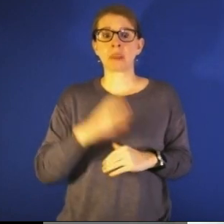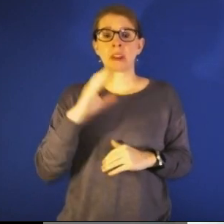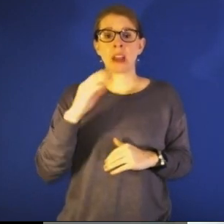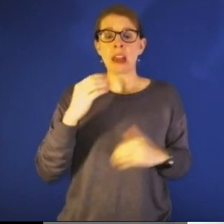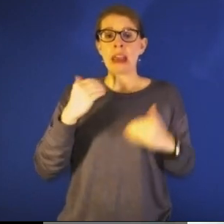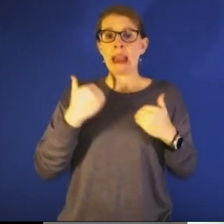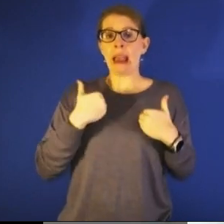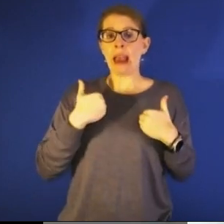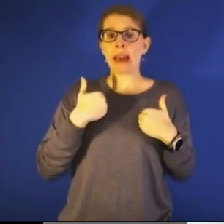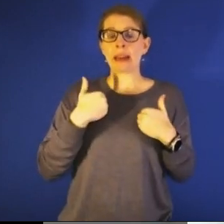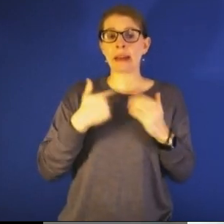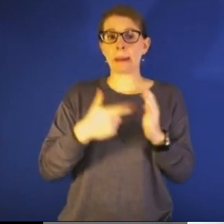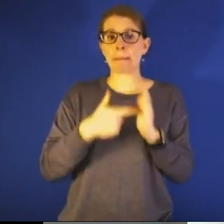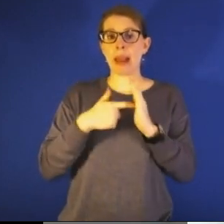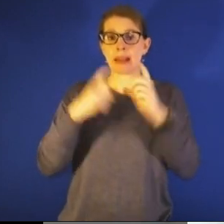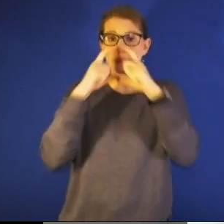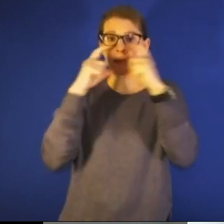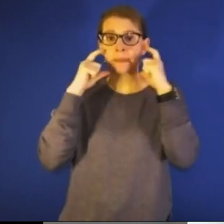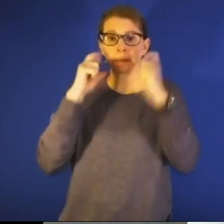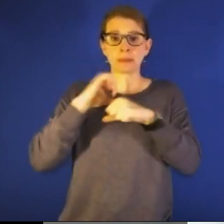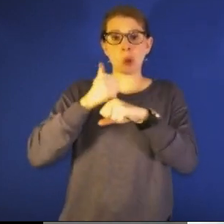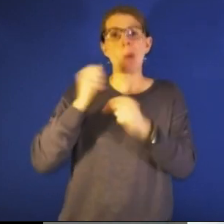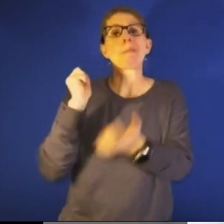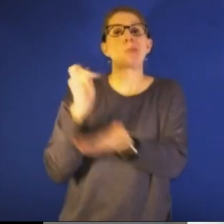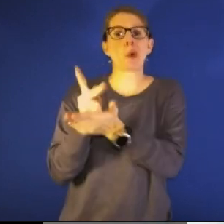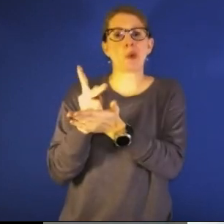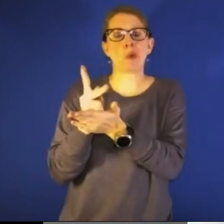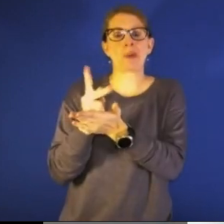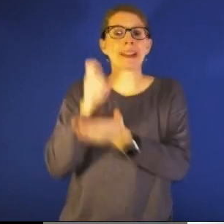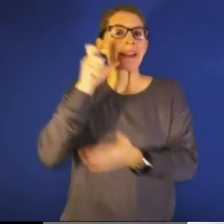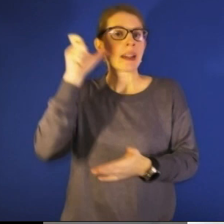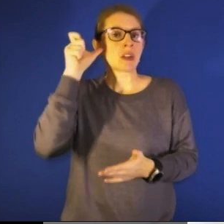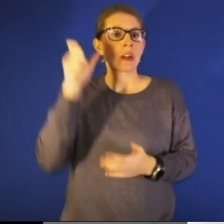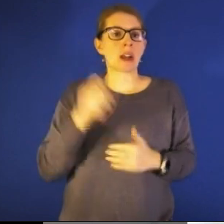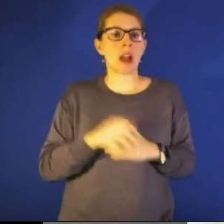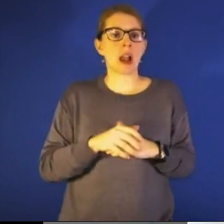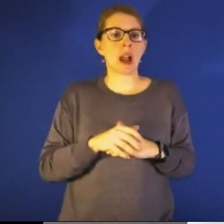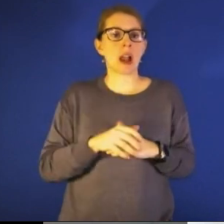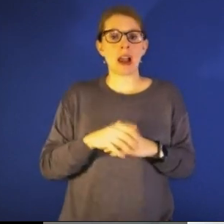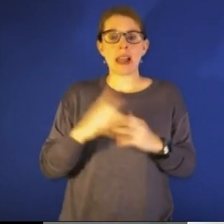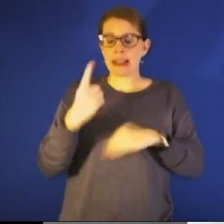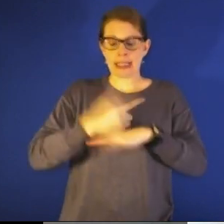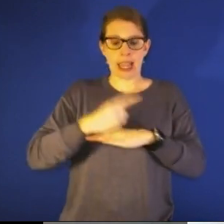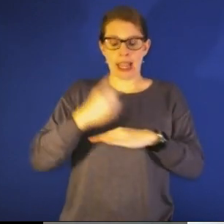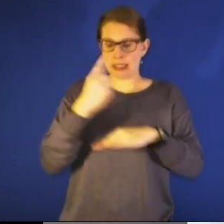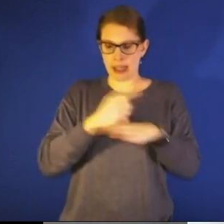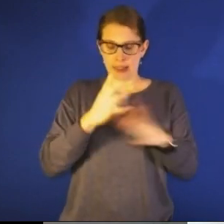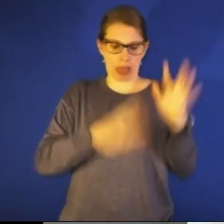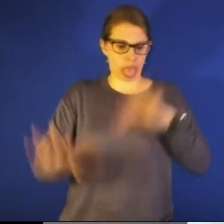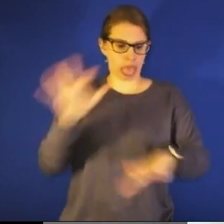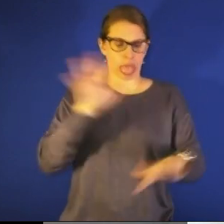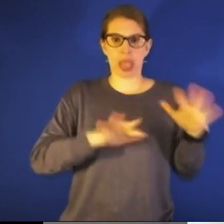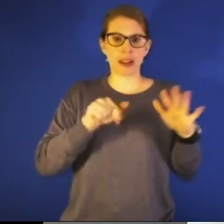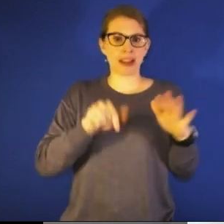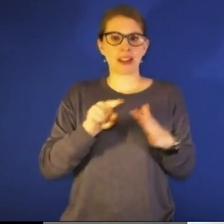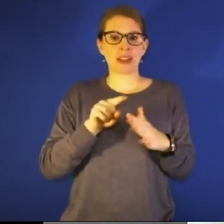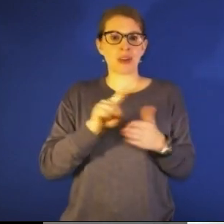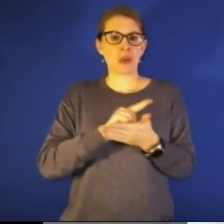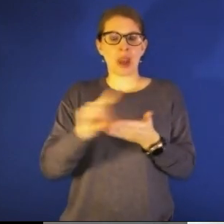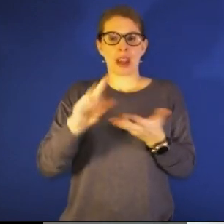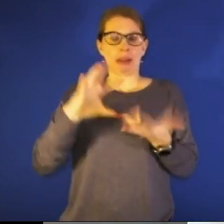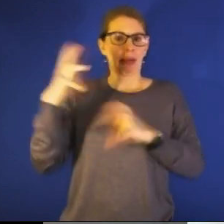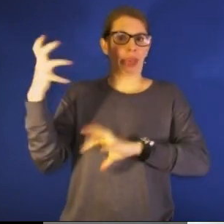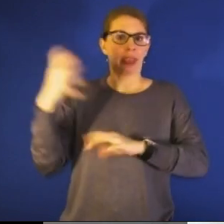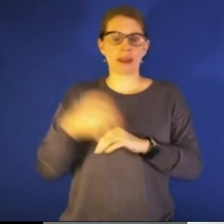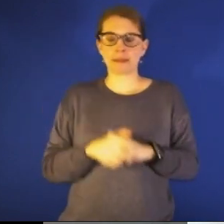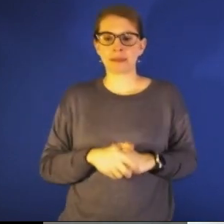mandate instituted or approved yesterday. I'm losing track of the days this week. We've always